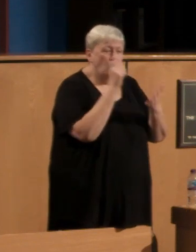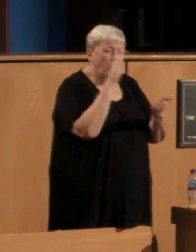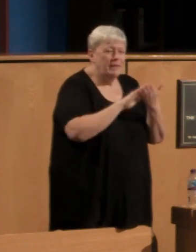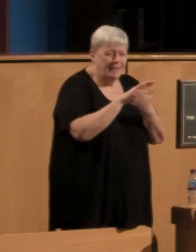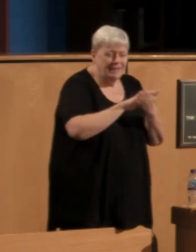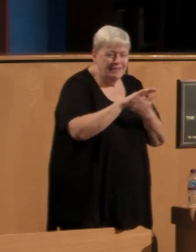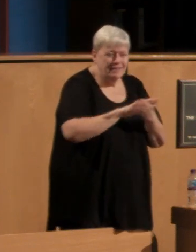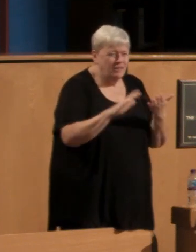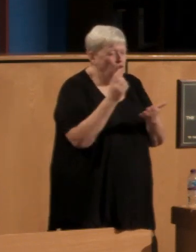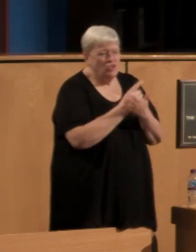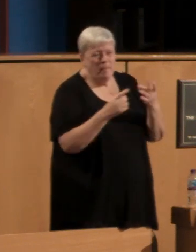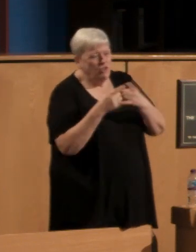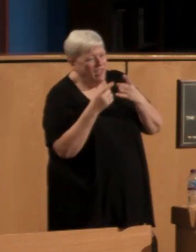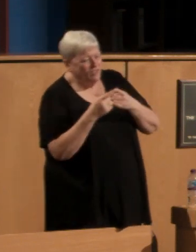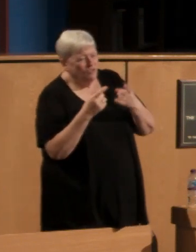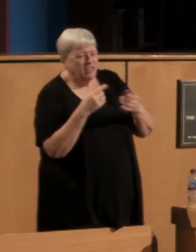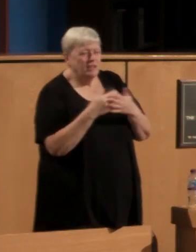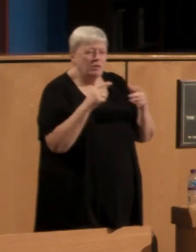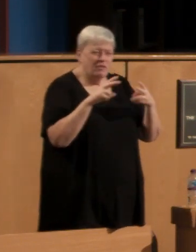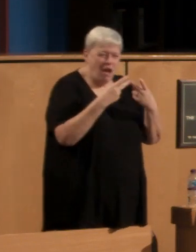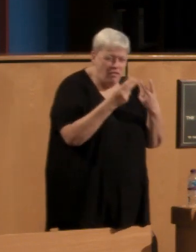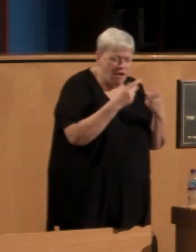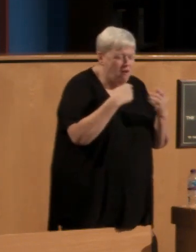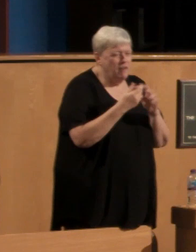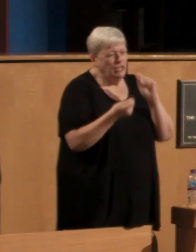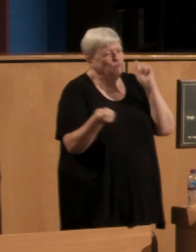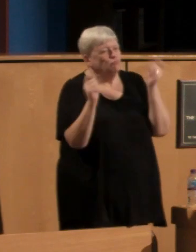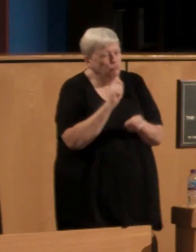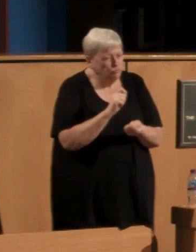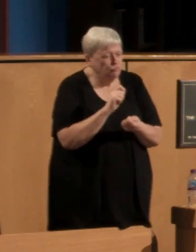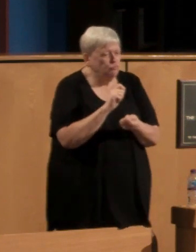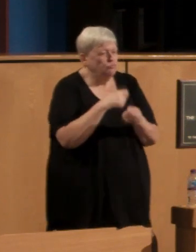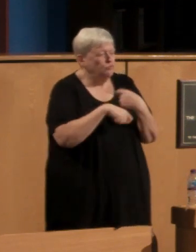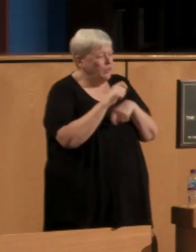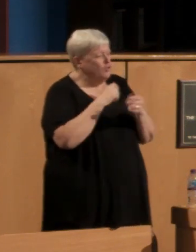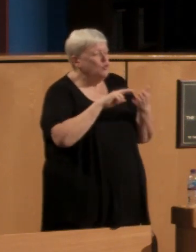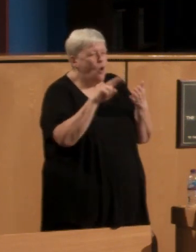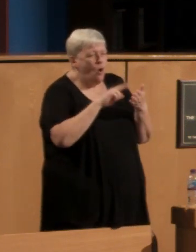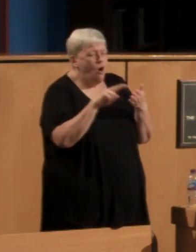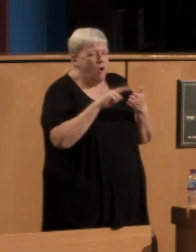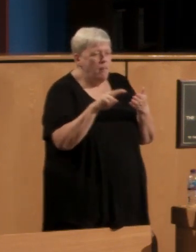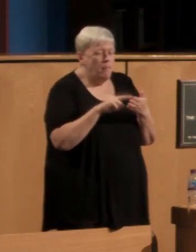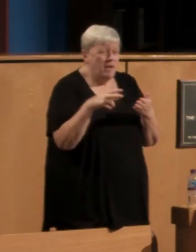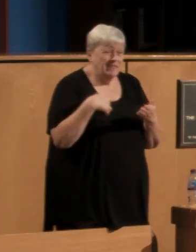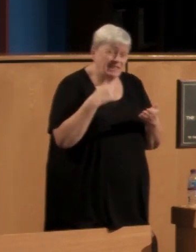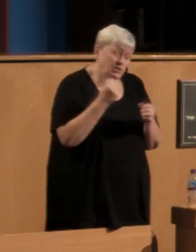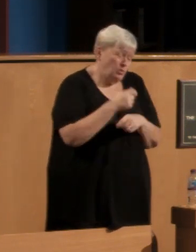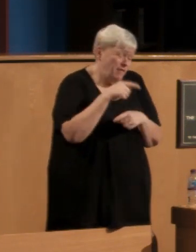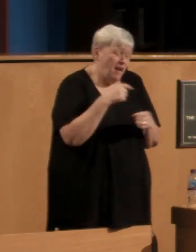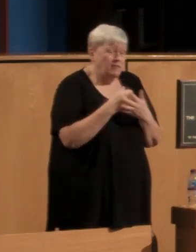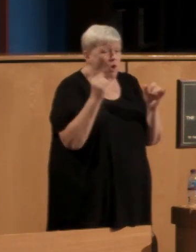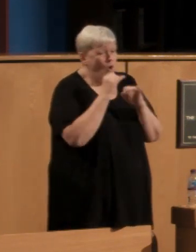but about problematizing the normative society, and using genre to do that. I think that's really